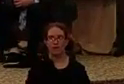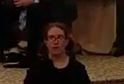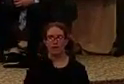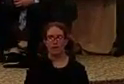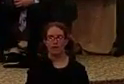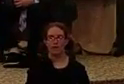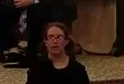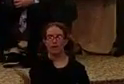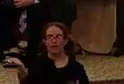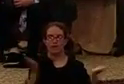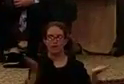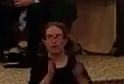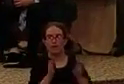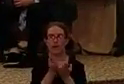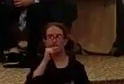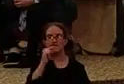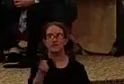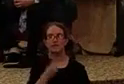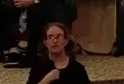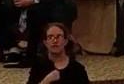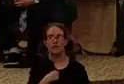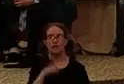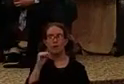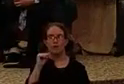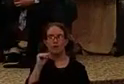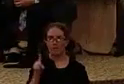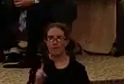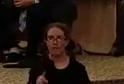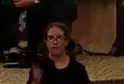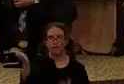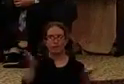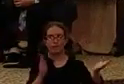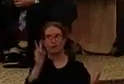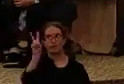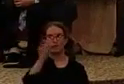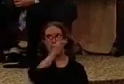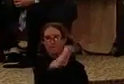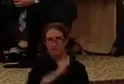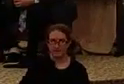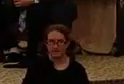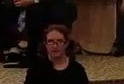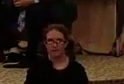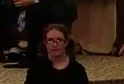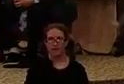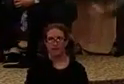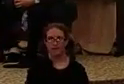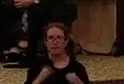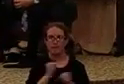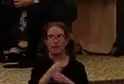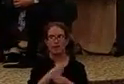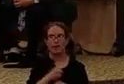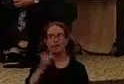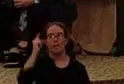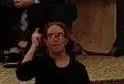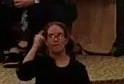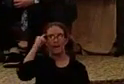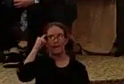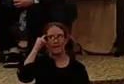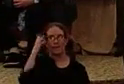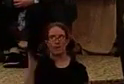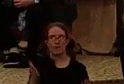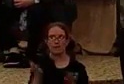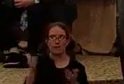that you're going to serve. The Bible tells me that no man will ever serve two masters. Amen. You've got to make up your mind